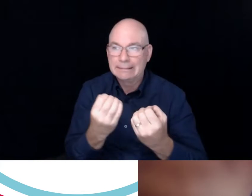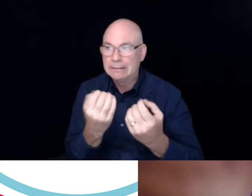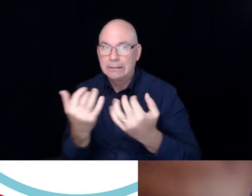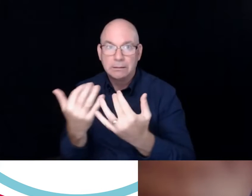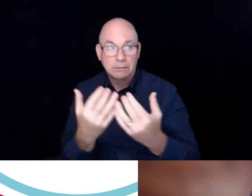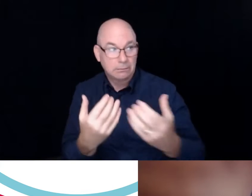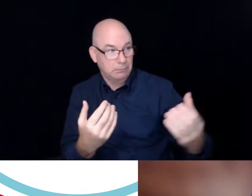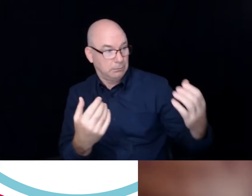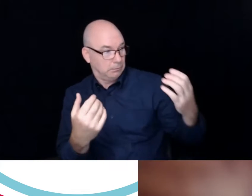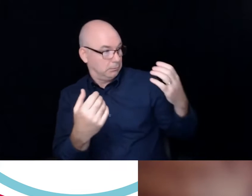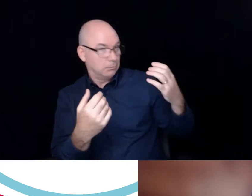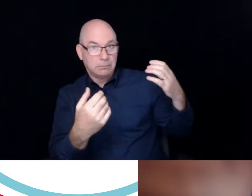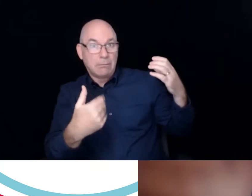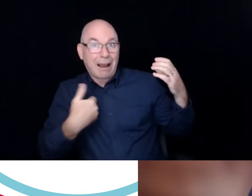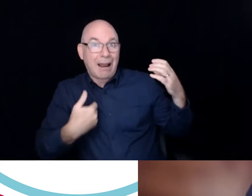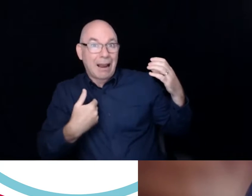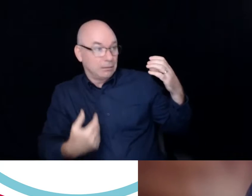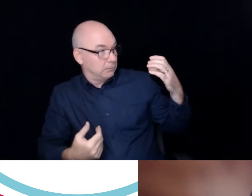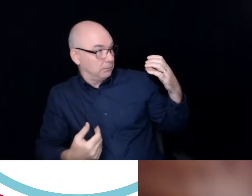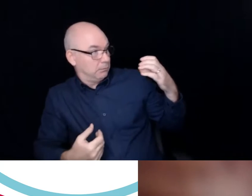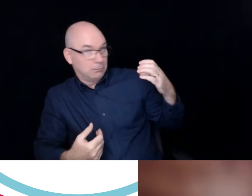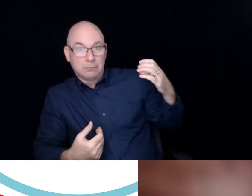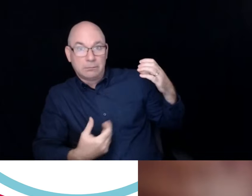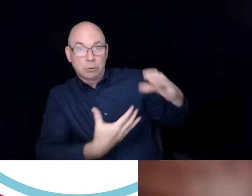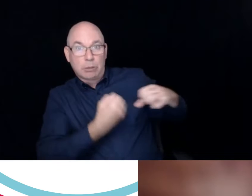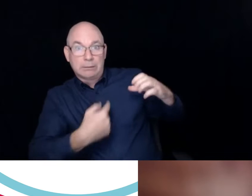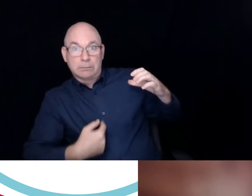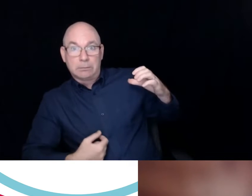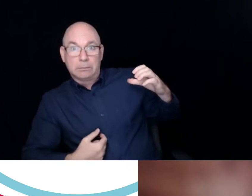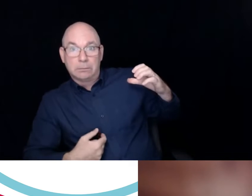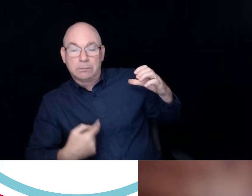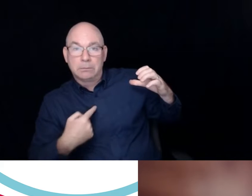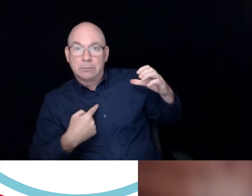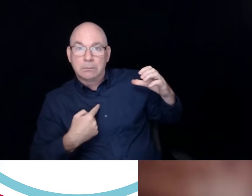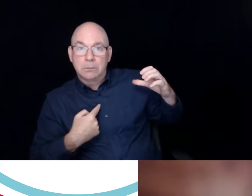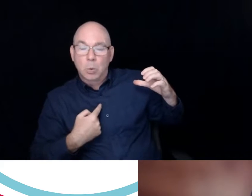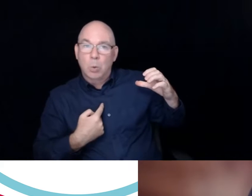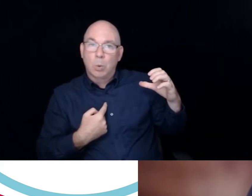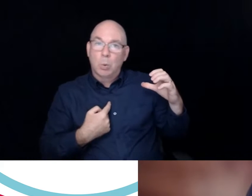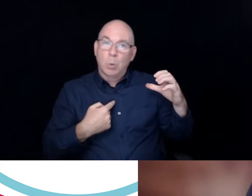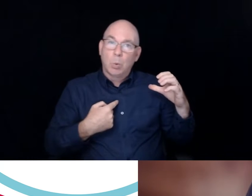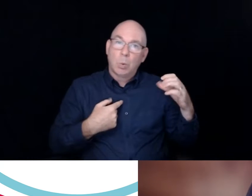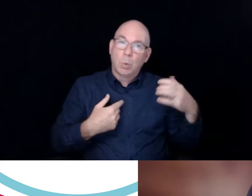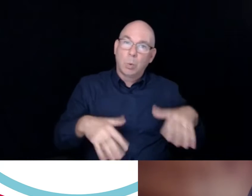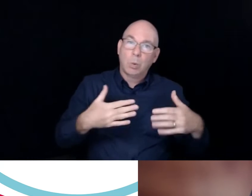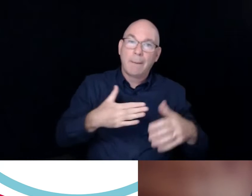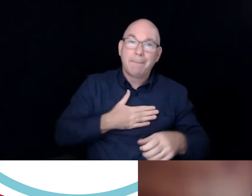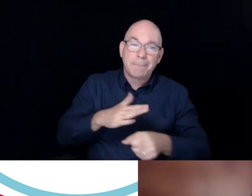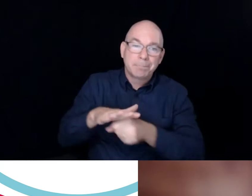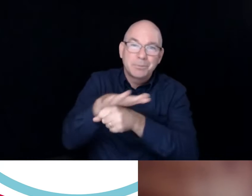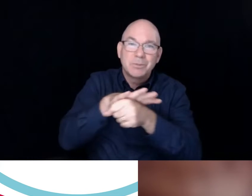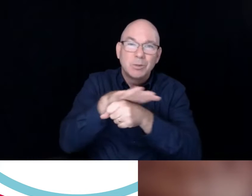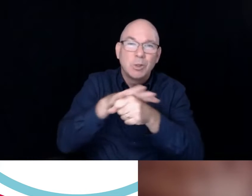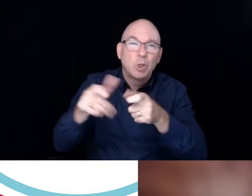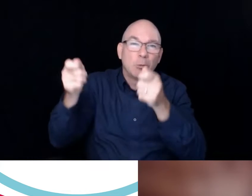trusted at that age as a youth to play that role. I had a wonderful regional supervisor